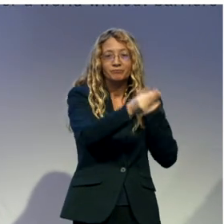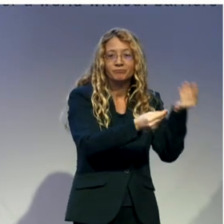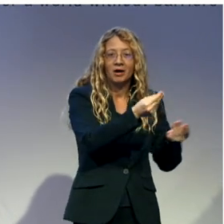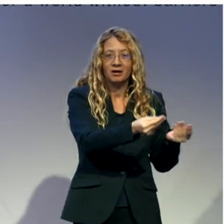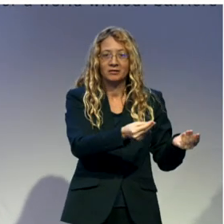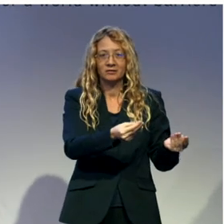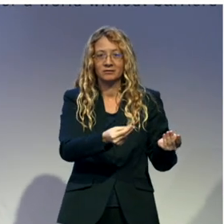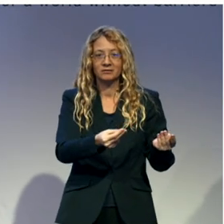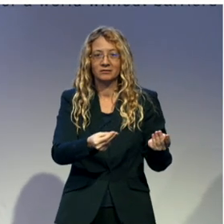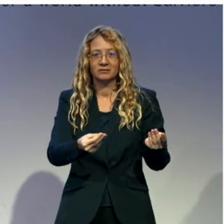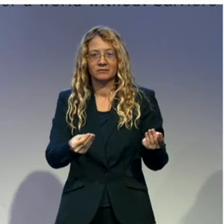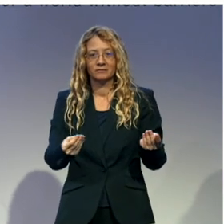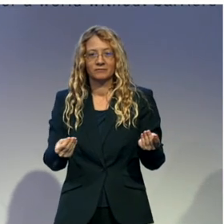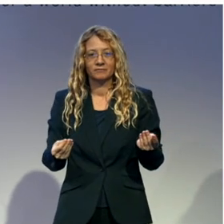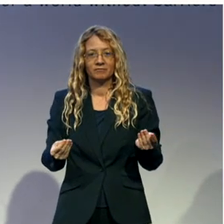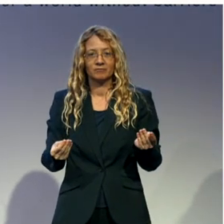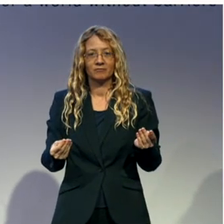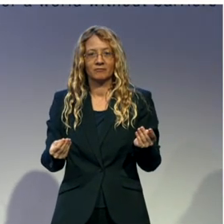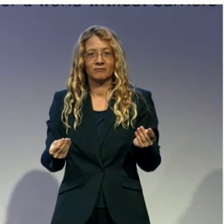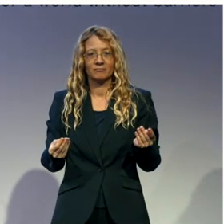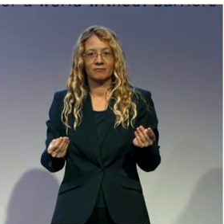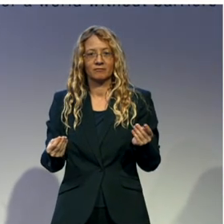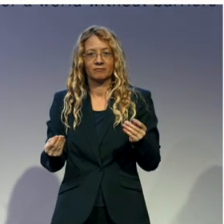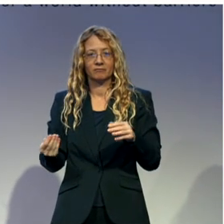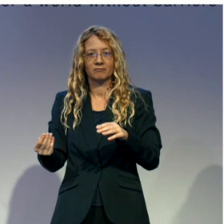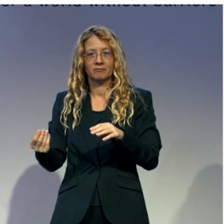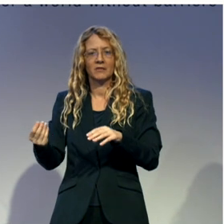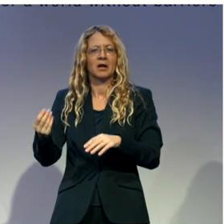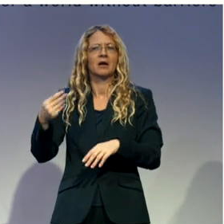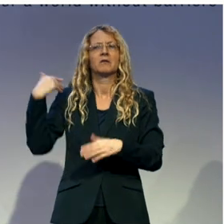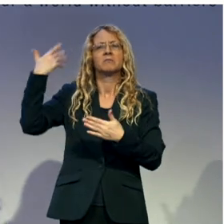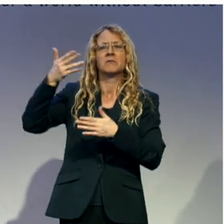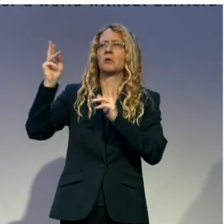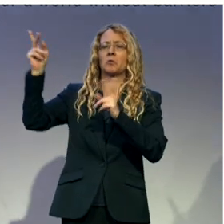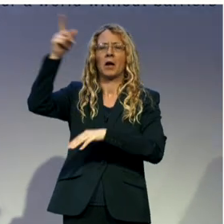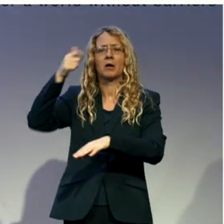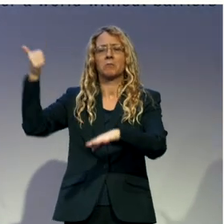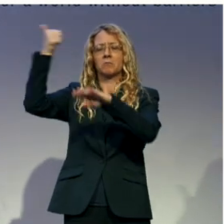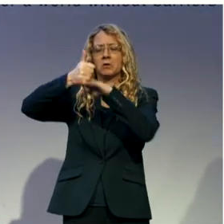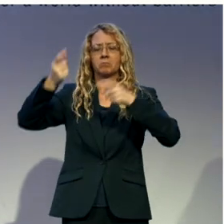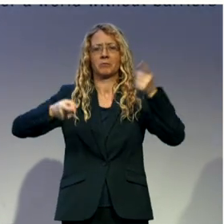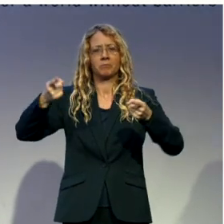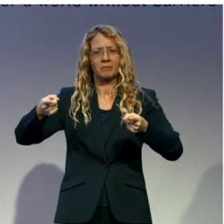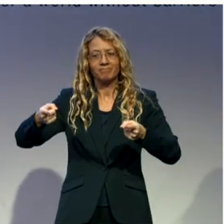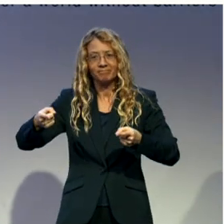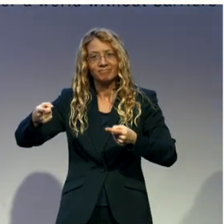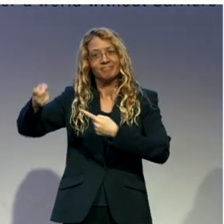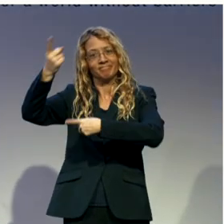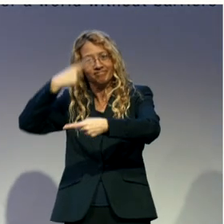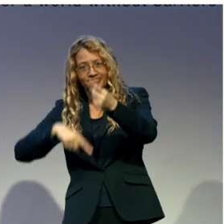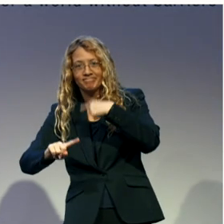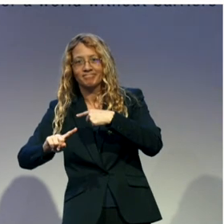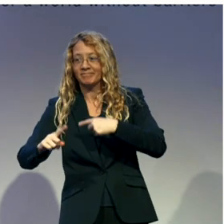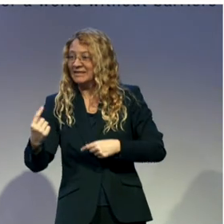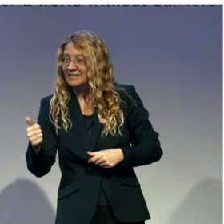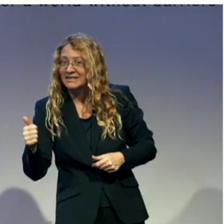there's usually a donor or a leader or a manager that tells them what they need to look for in success. And this time, they were the ones defining what they